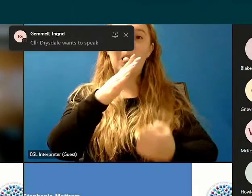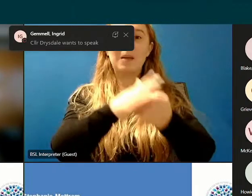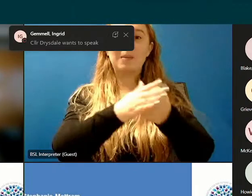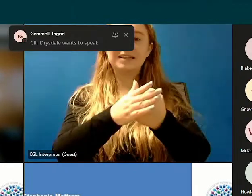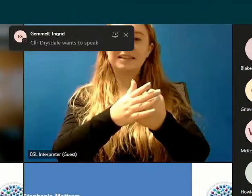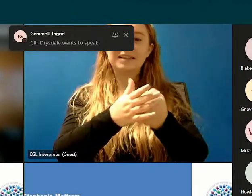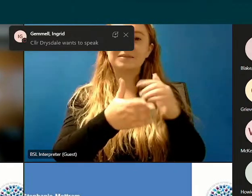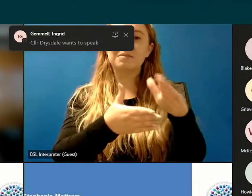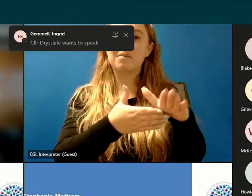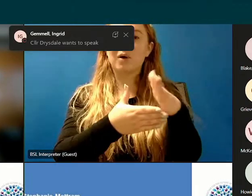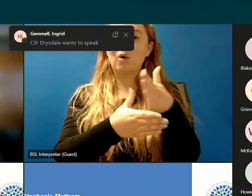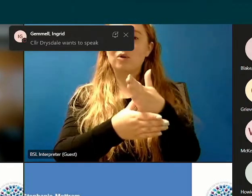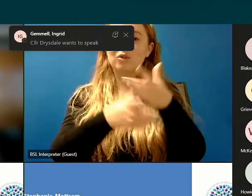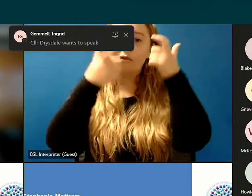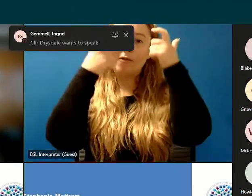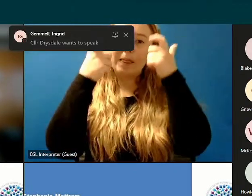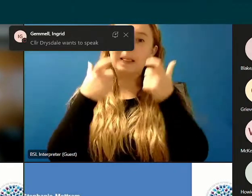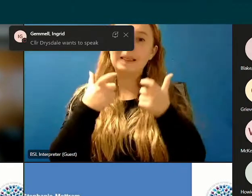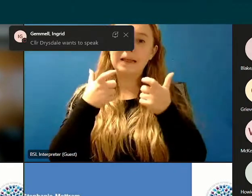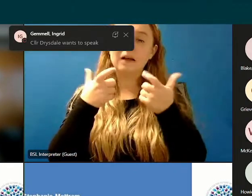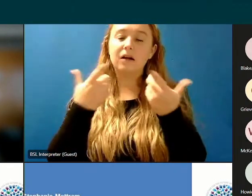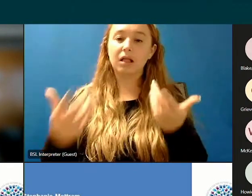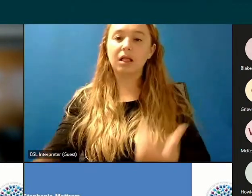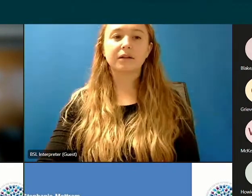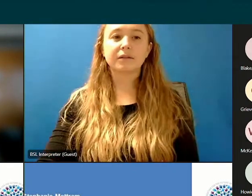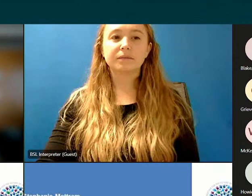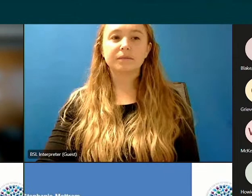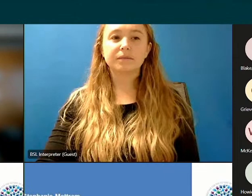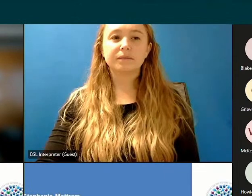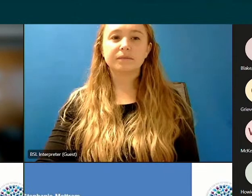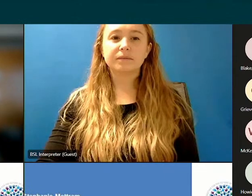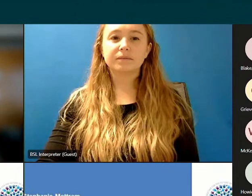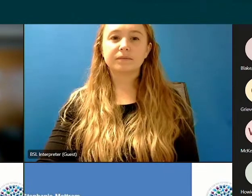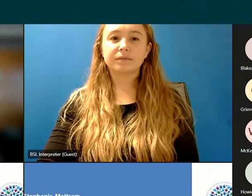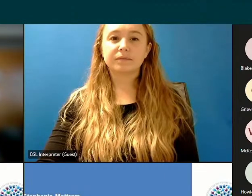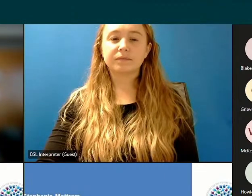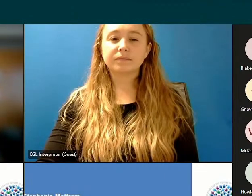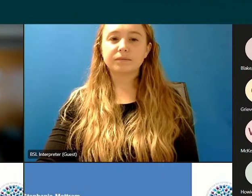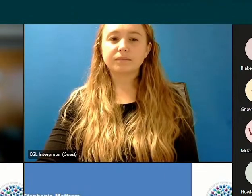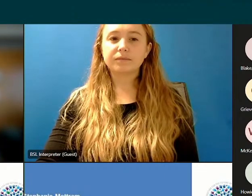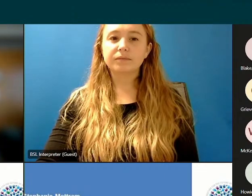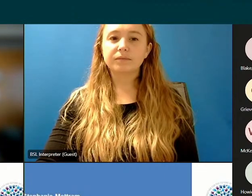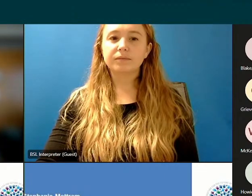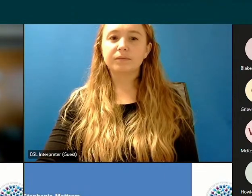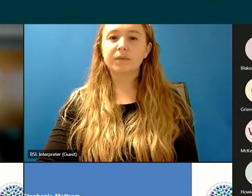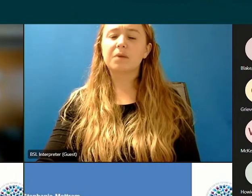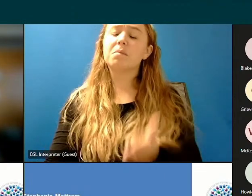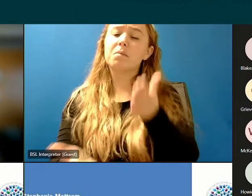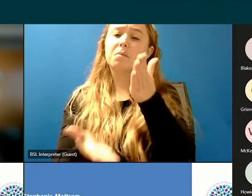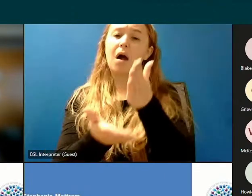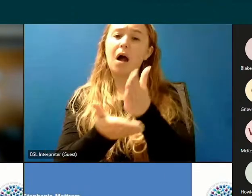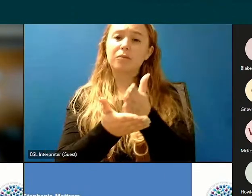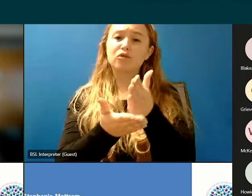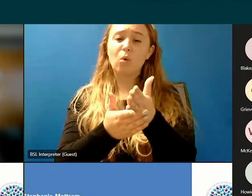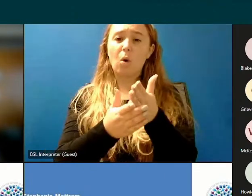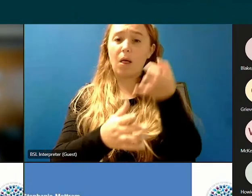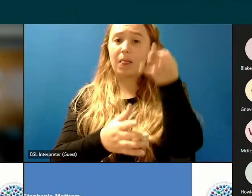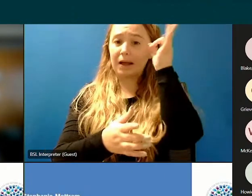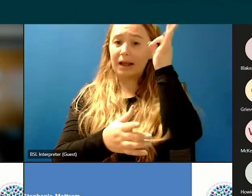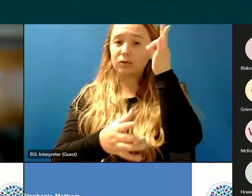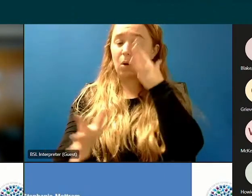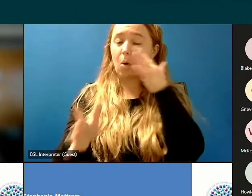So I'm sure the council is doing its best to monitor what's happening within care homes. Thank